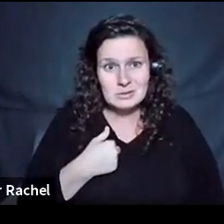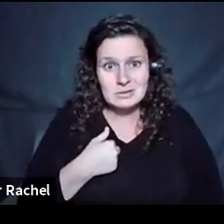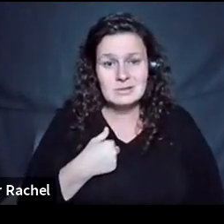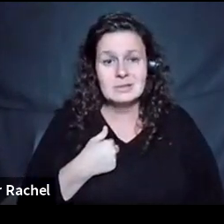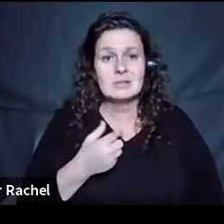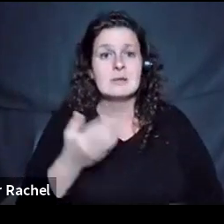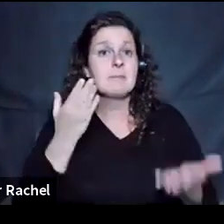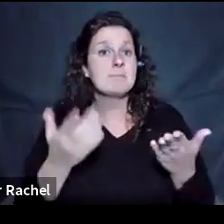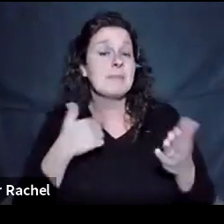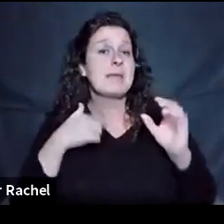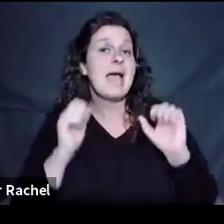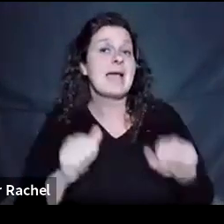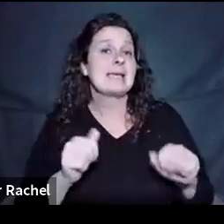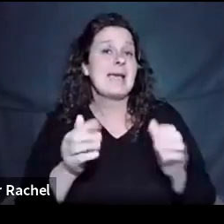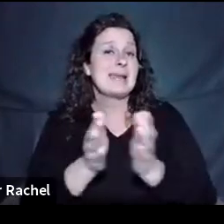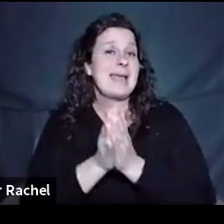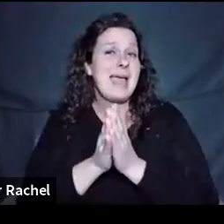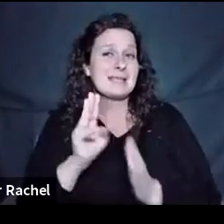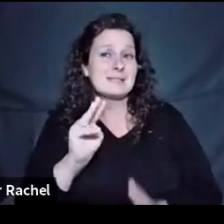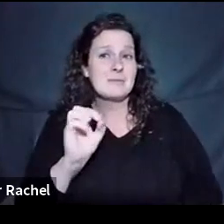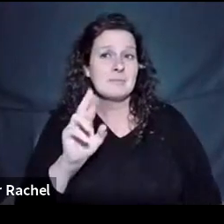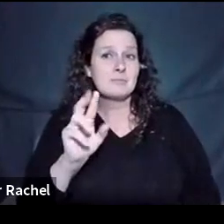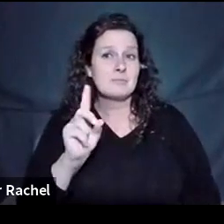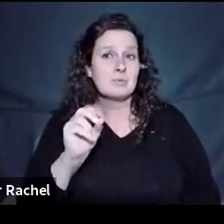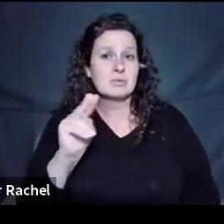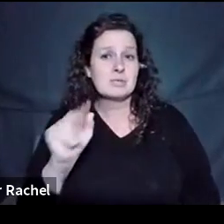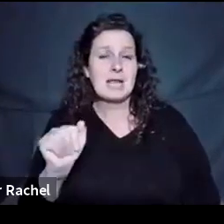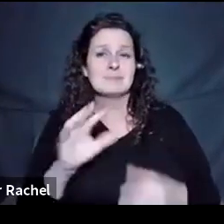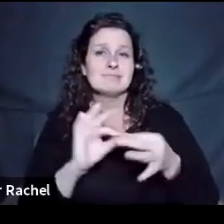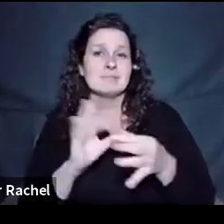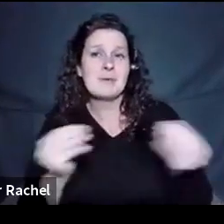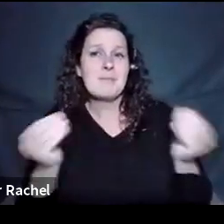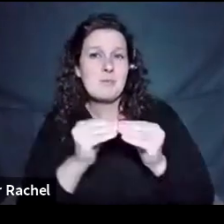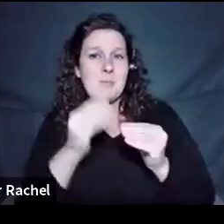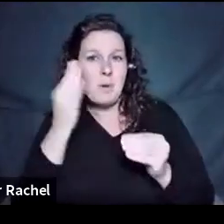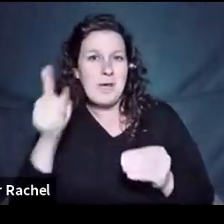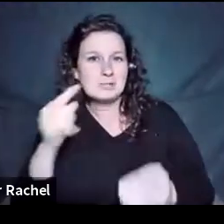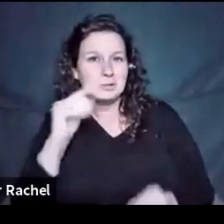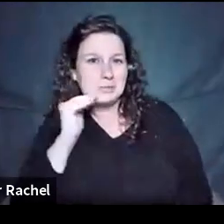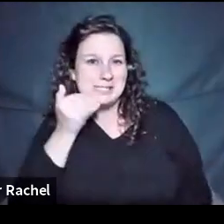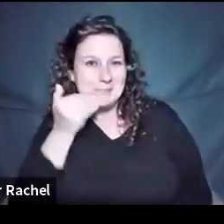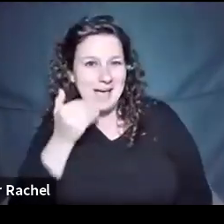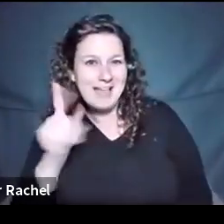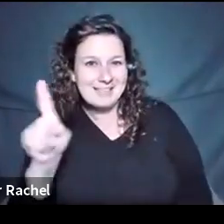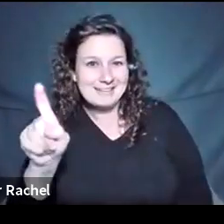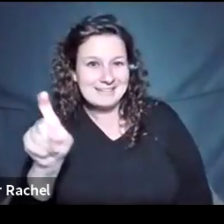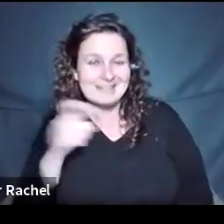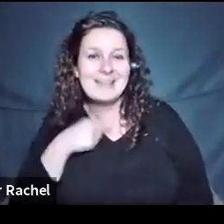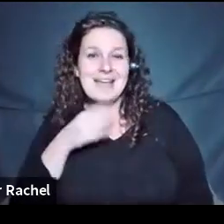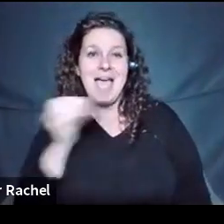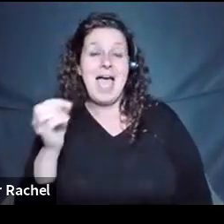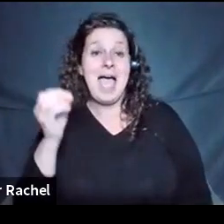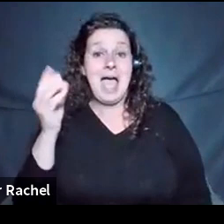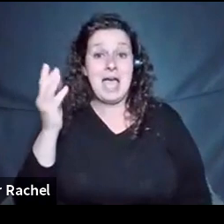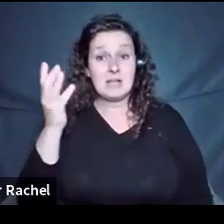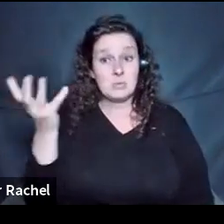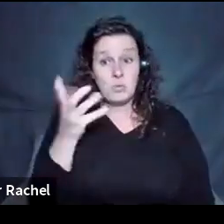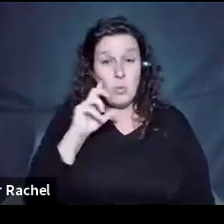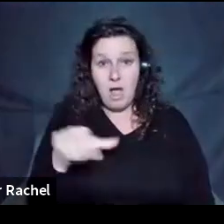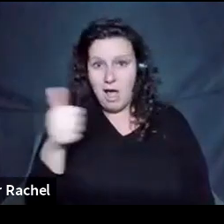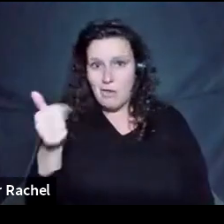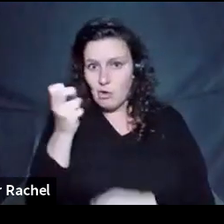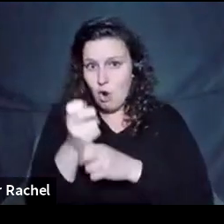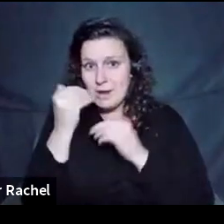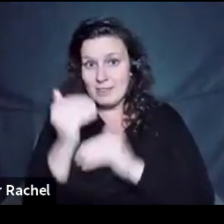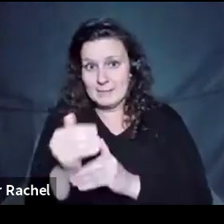I can get Mordana to speak more on why she was smiling and what other hard limits